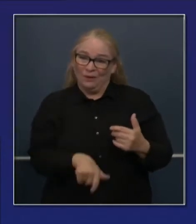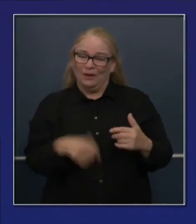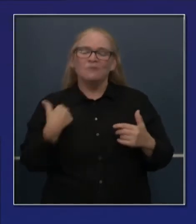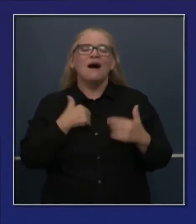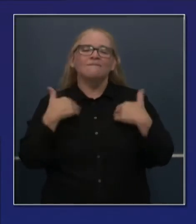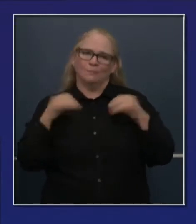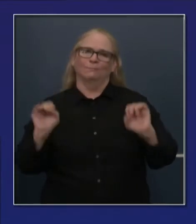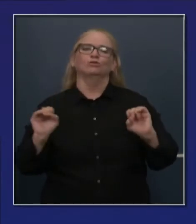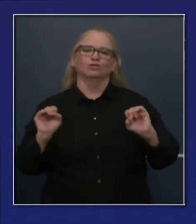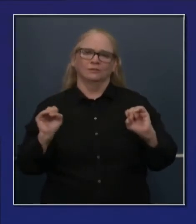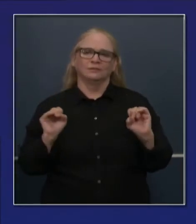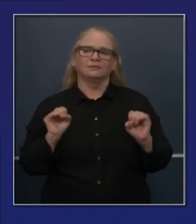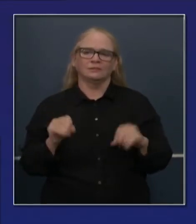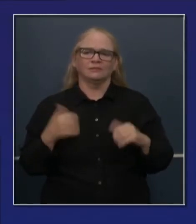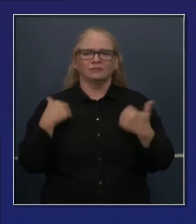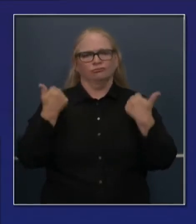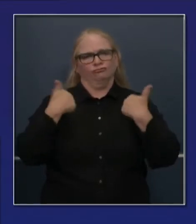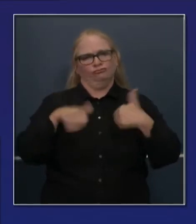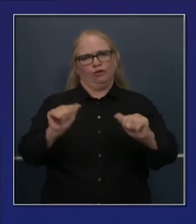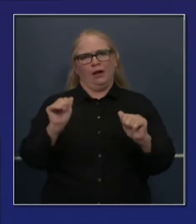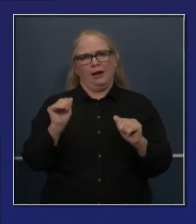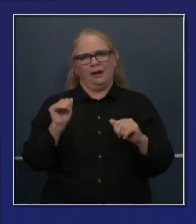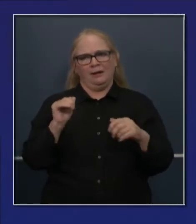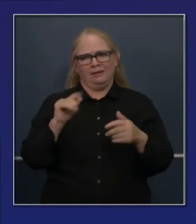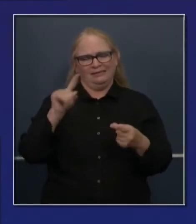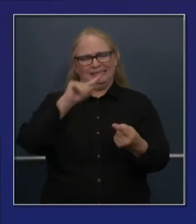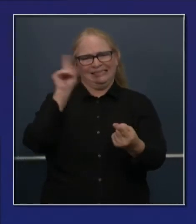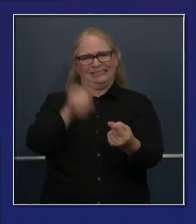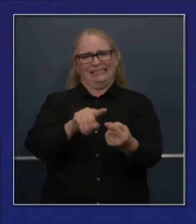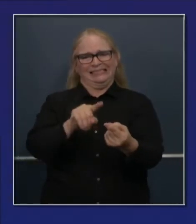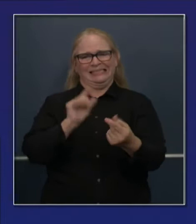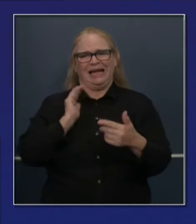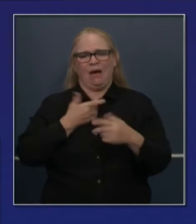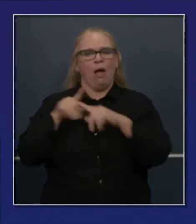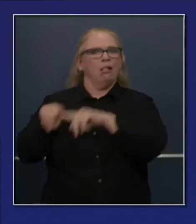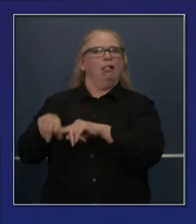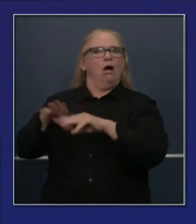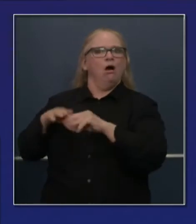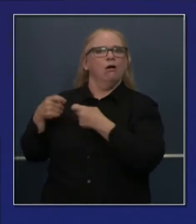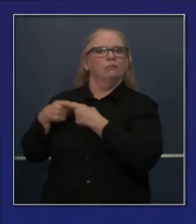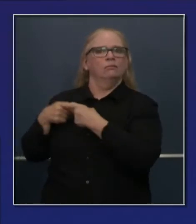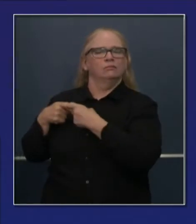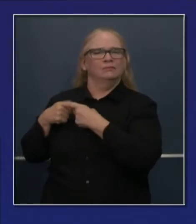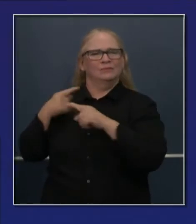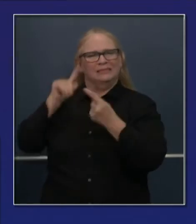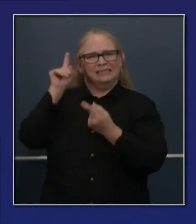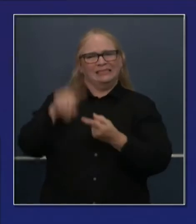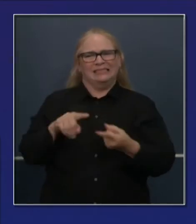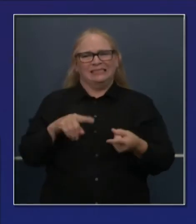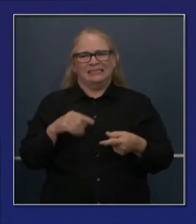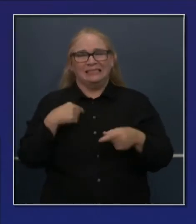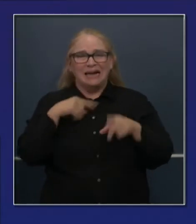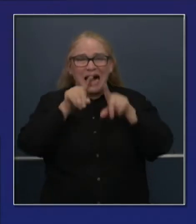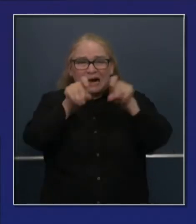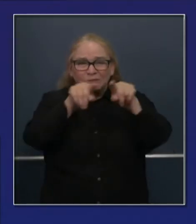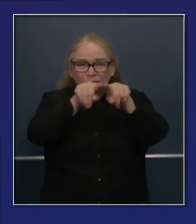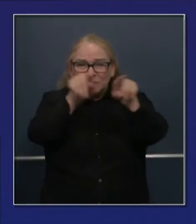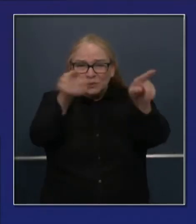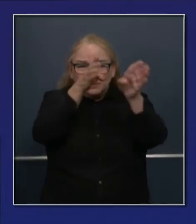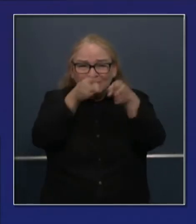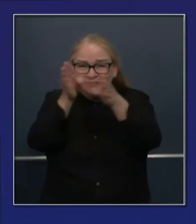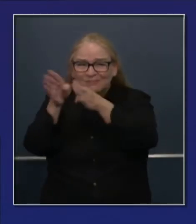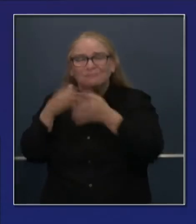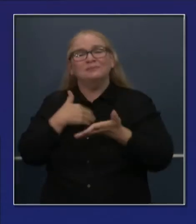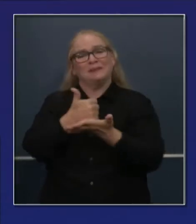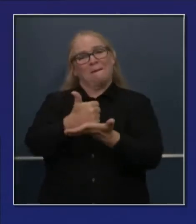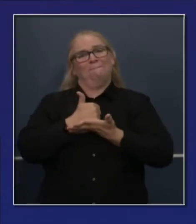the spectrum, and as I said, working to reduce our energy use. And I'll ask you to participate in that in a moment,